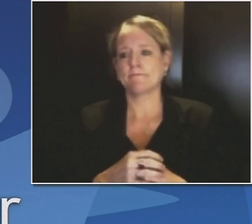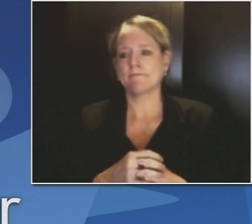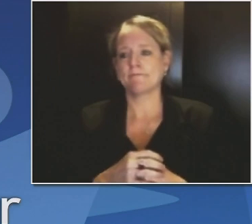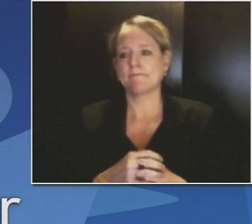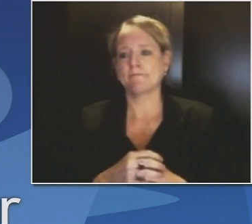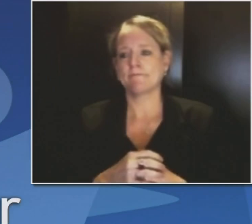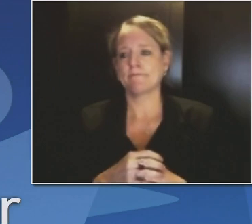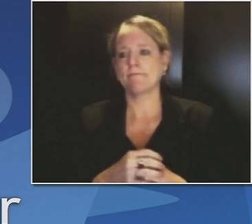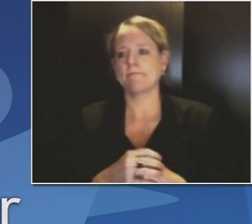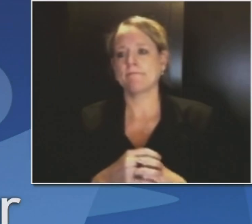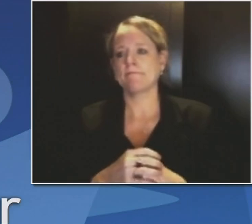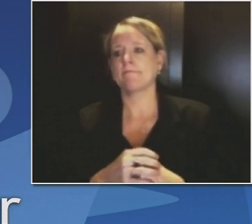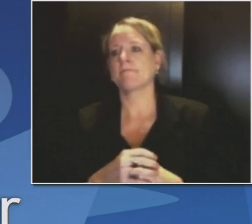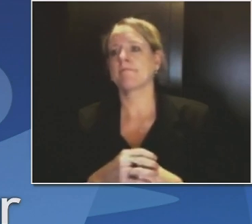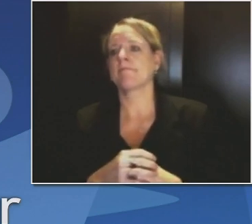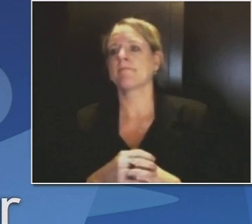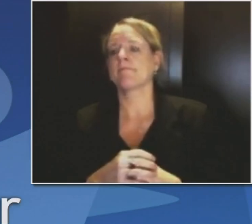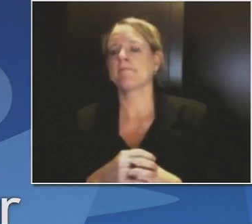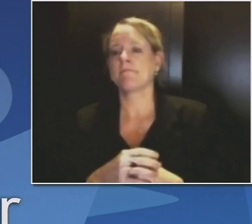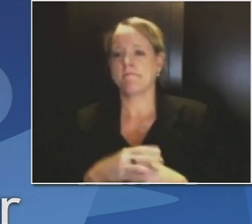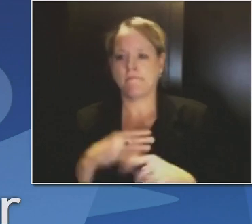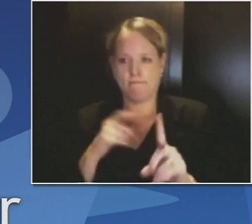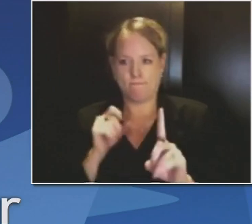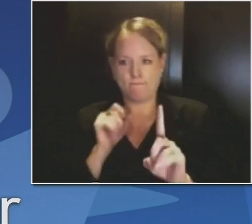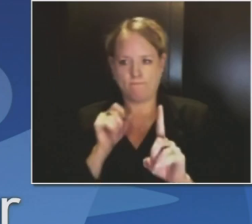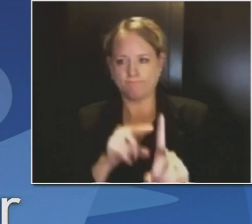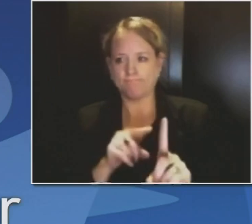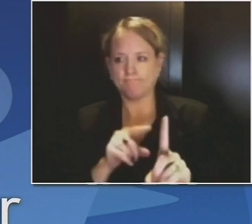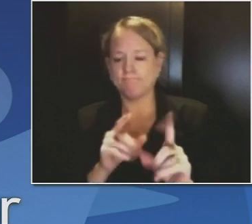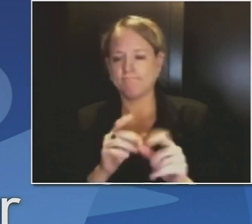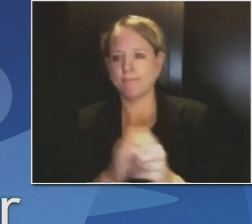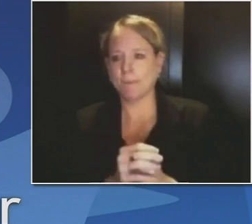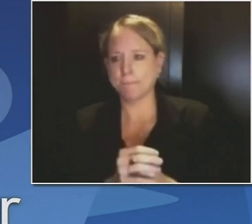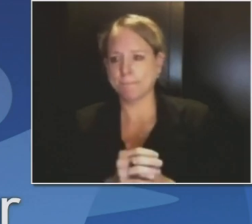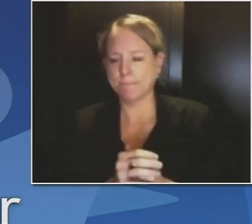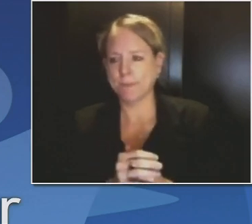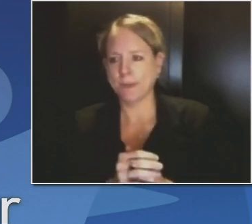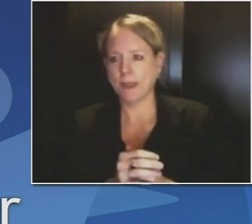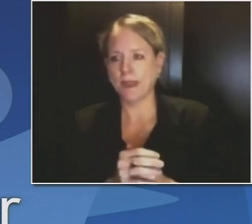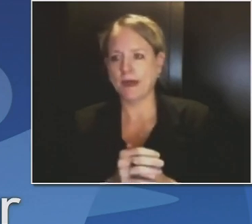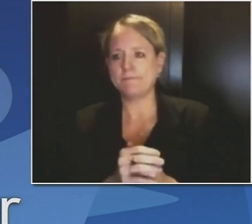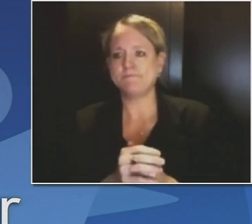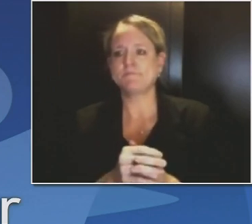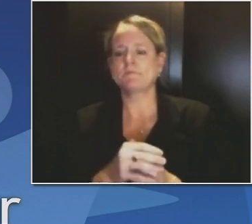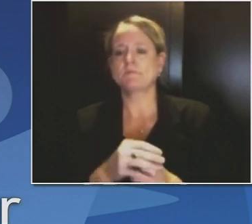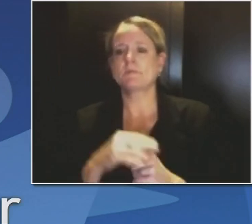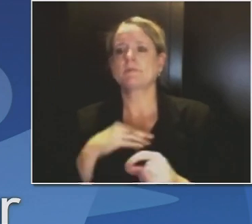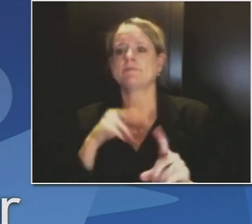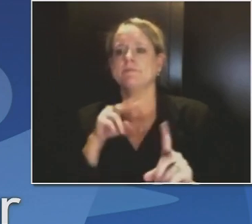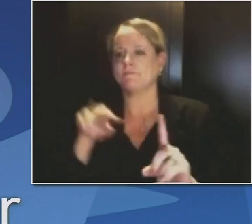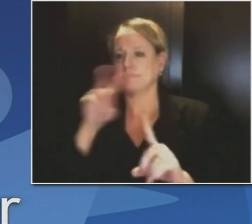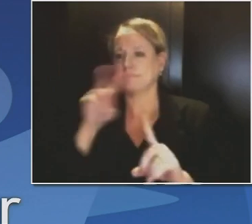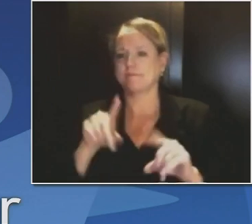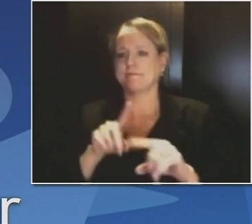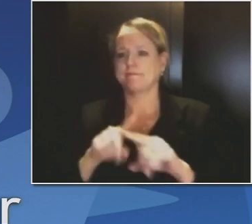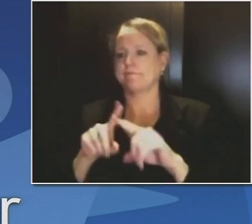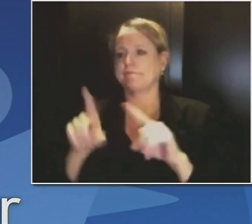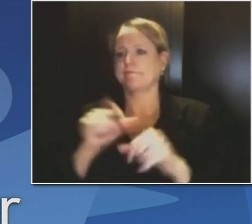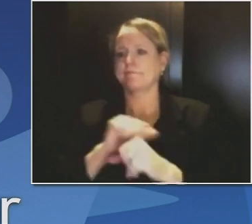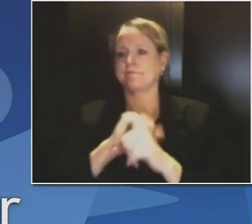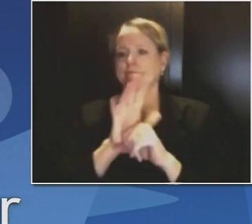are coming in from out of state to one location to compete for a couple of days to a weekend. My question is, are you seeing